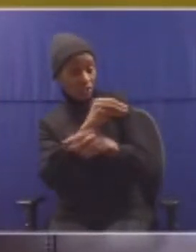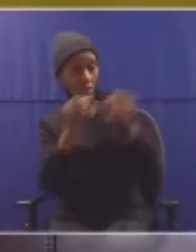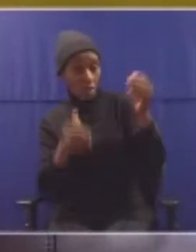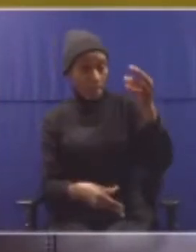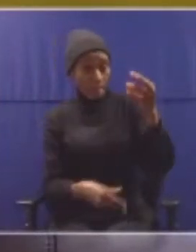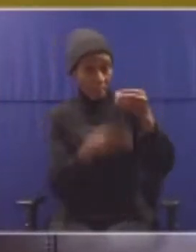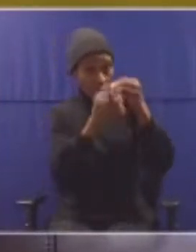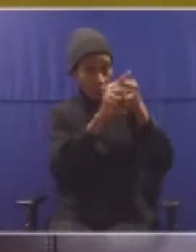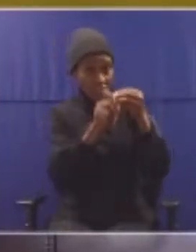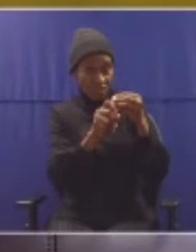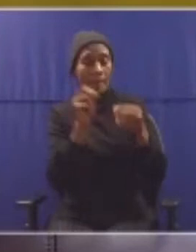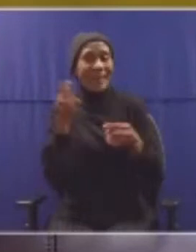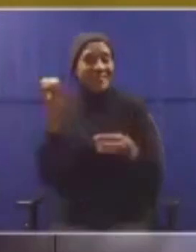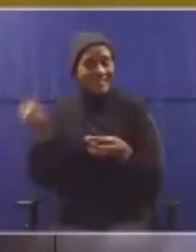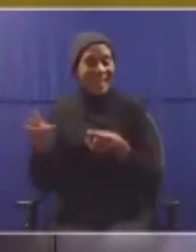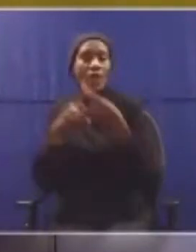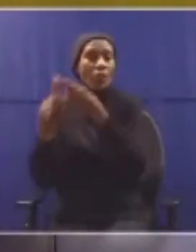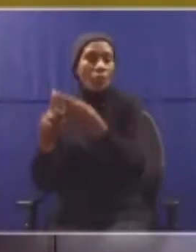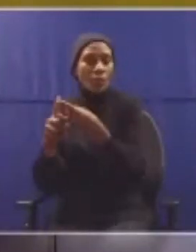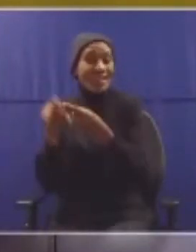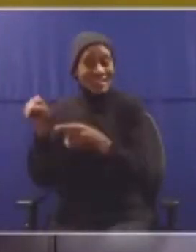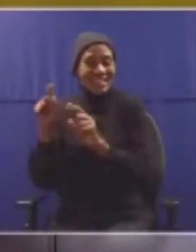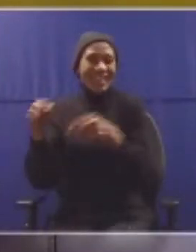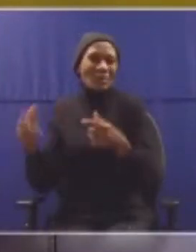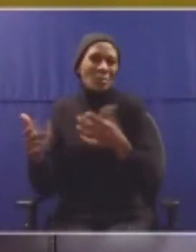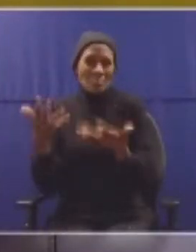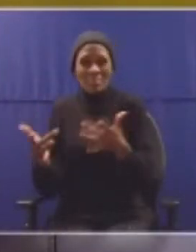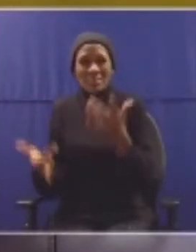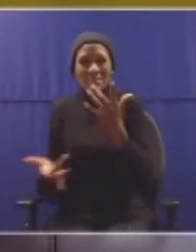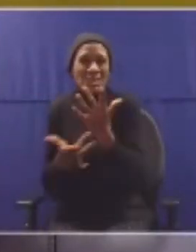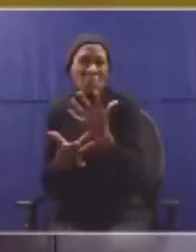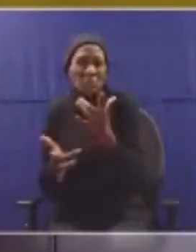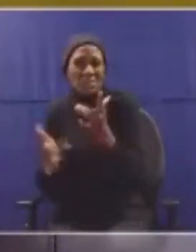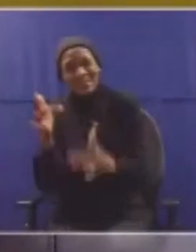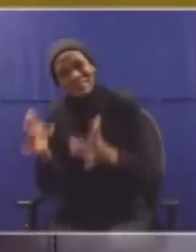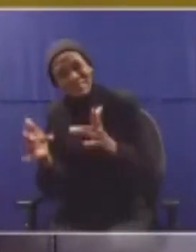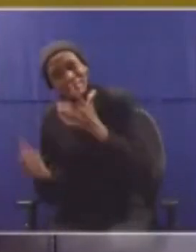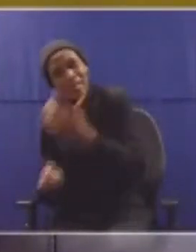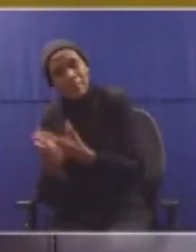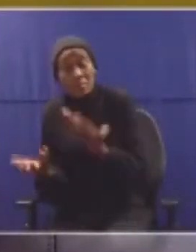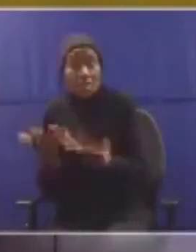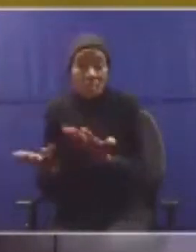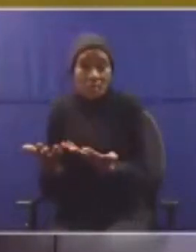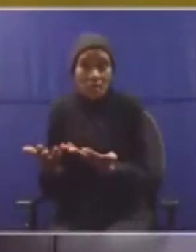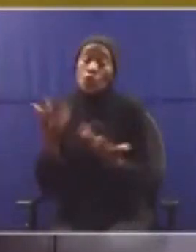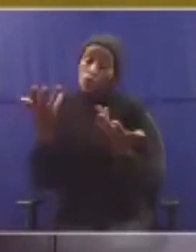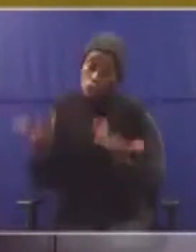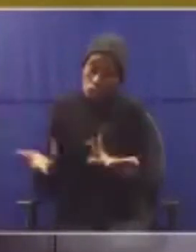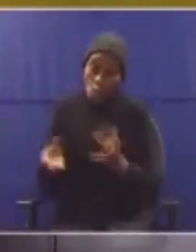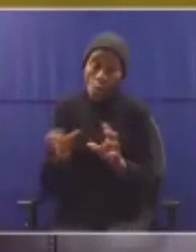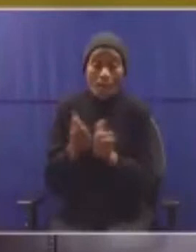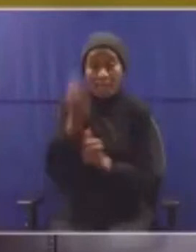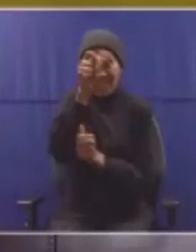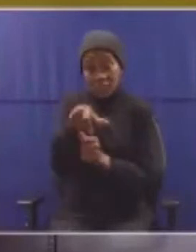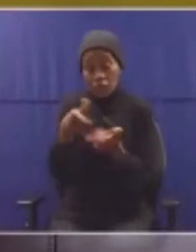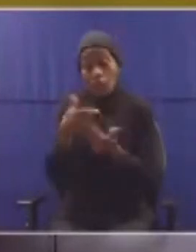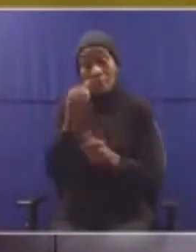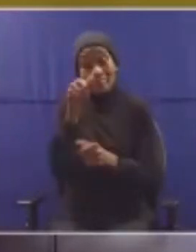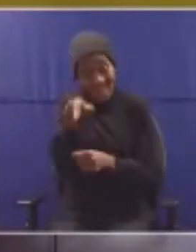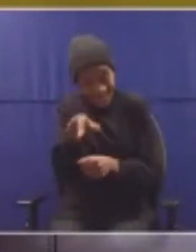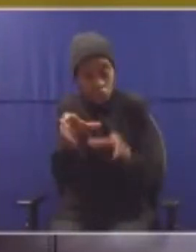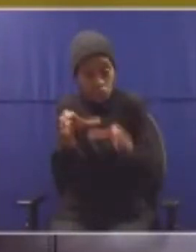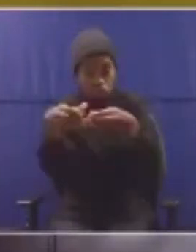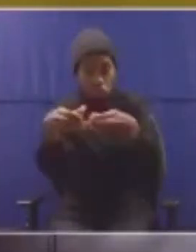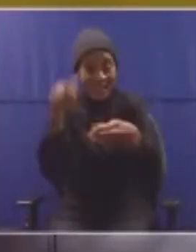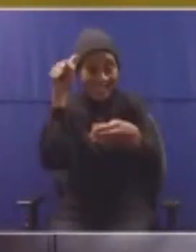platform is unable to do so due to technological difficulties, the party whip on duty